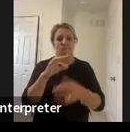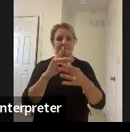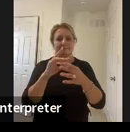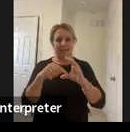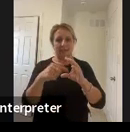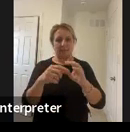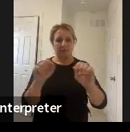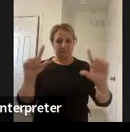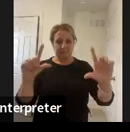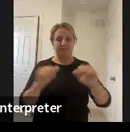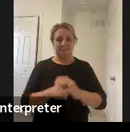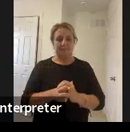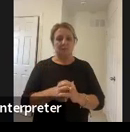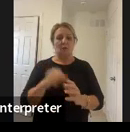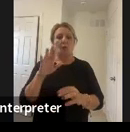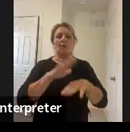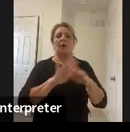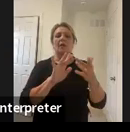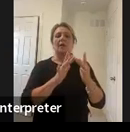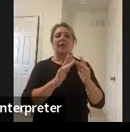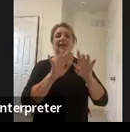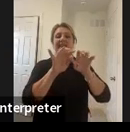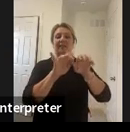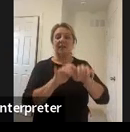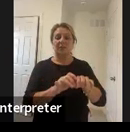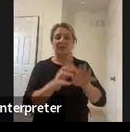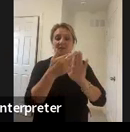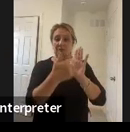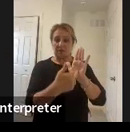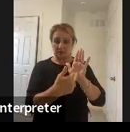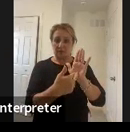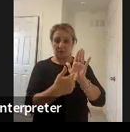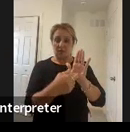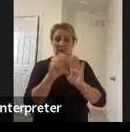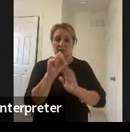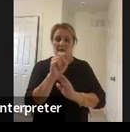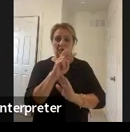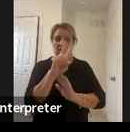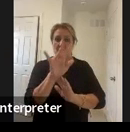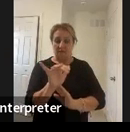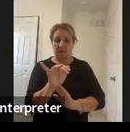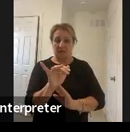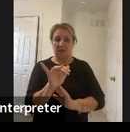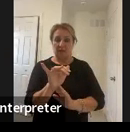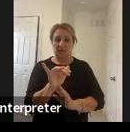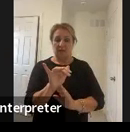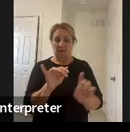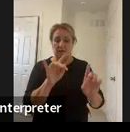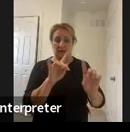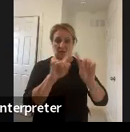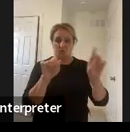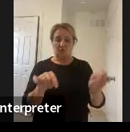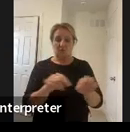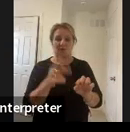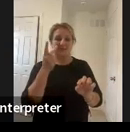alexhealth@vdh.virginia.gov or go online and complete the vaccine registration survey, the red cap link on your screen,